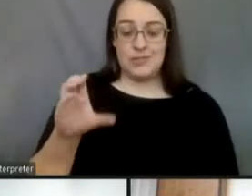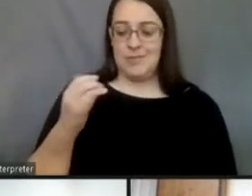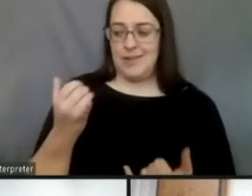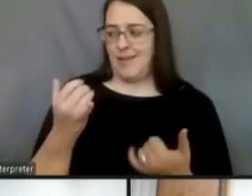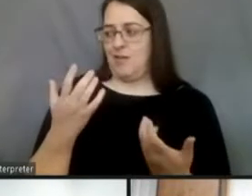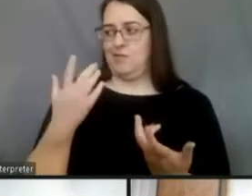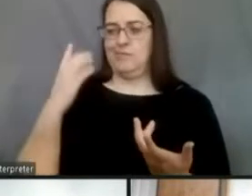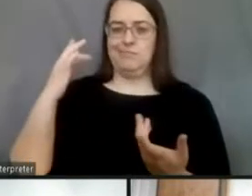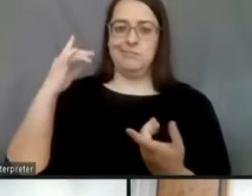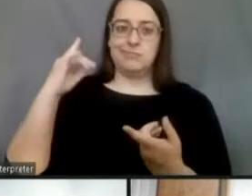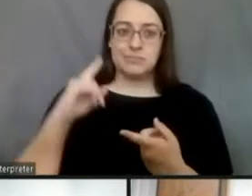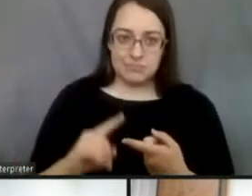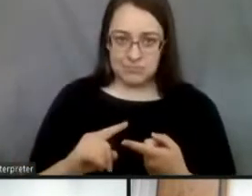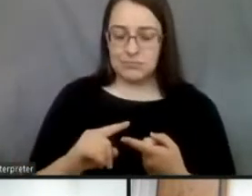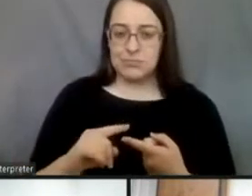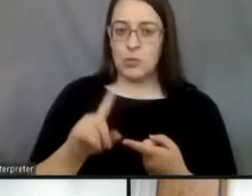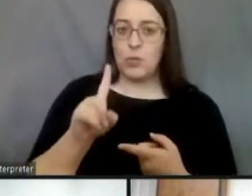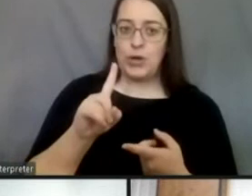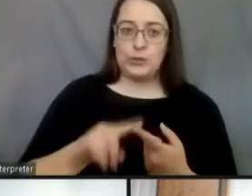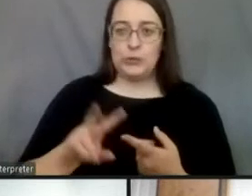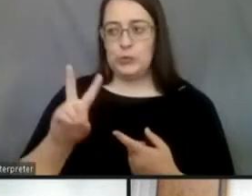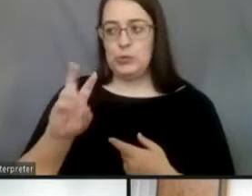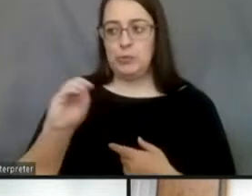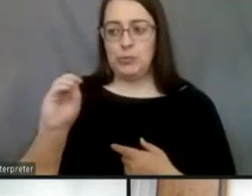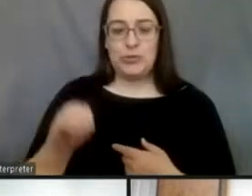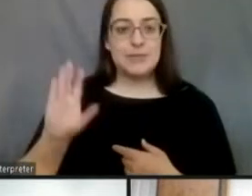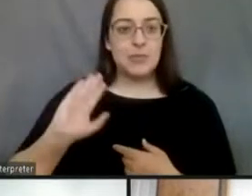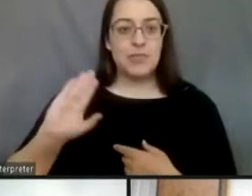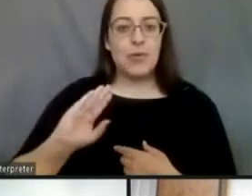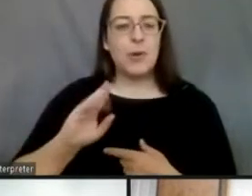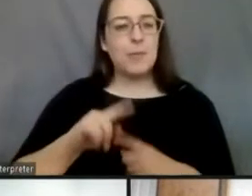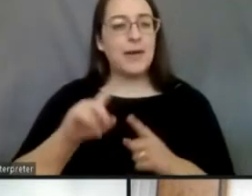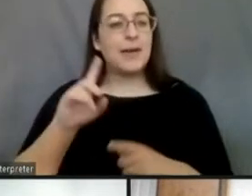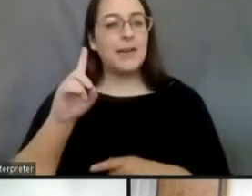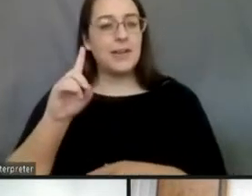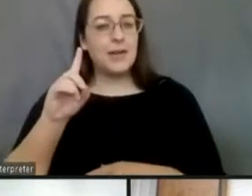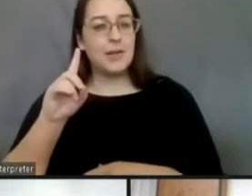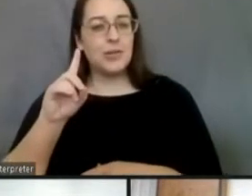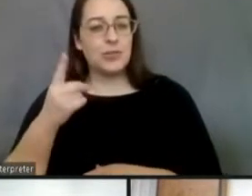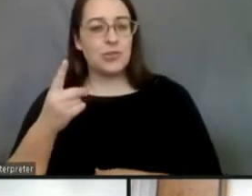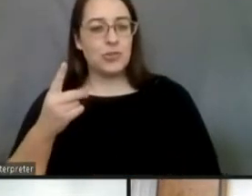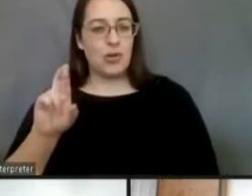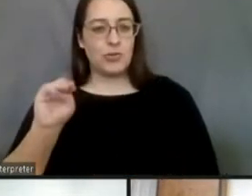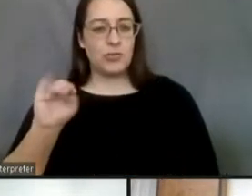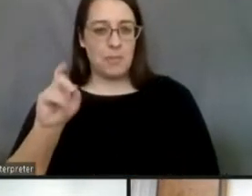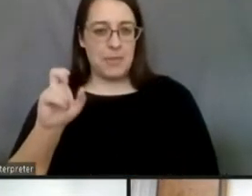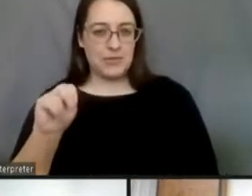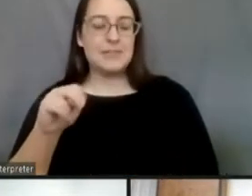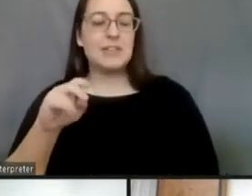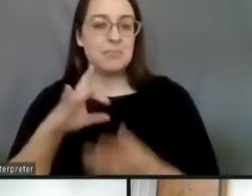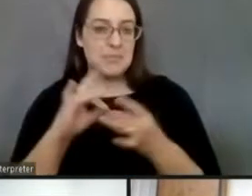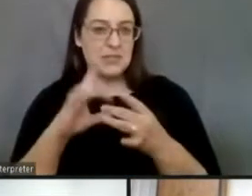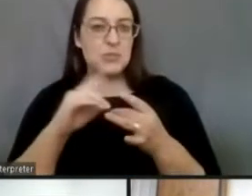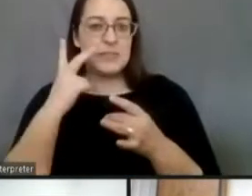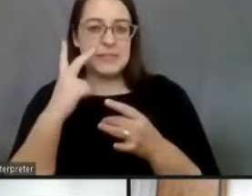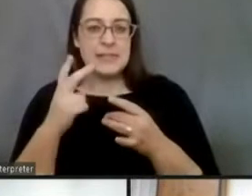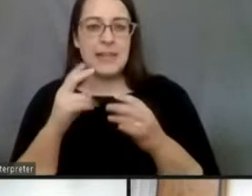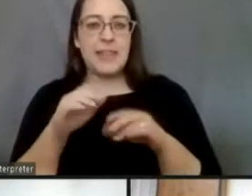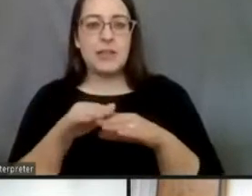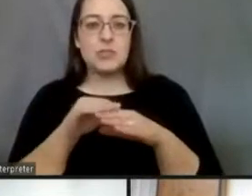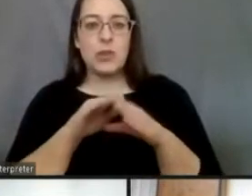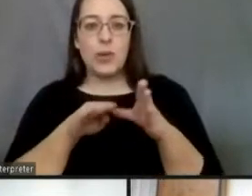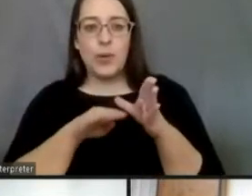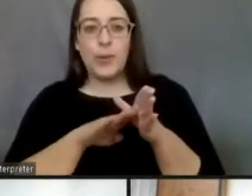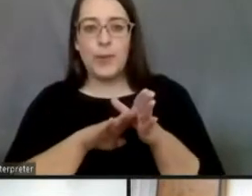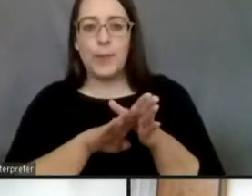to 2%. But as Dr. Milton indicated, we're seeing a gradual increase to where we've been at 4 to 5% over the last week.